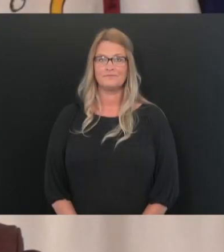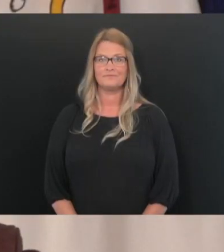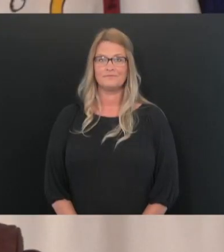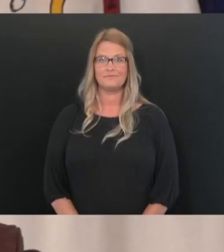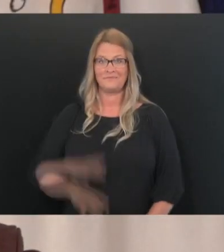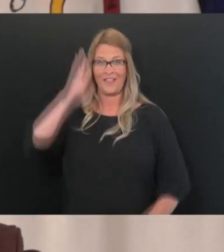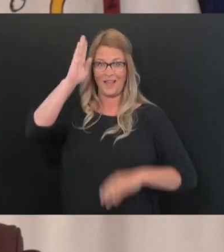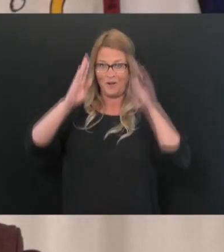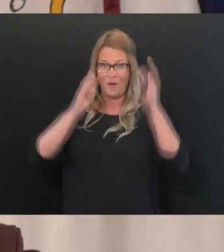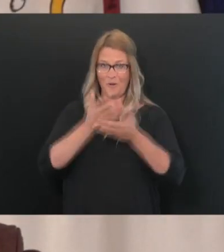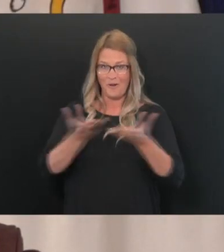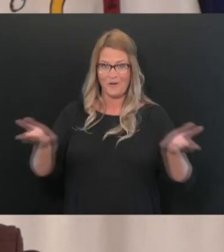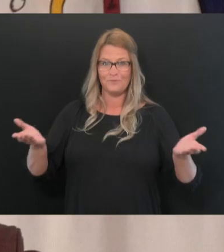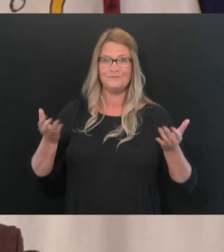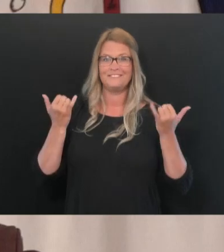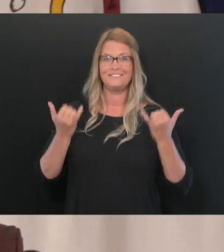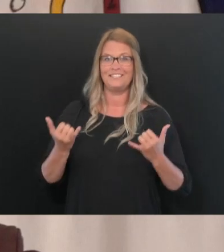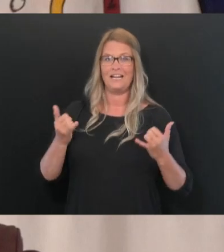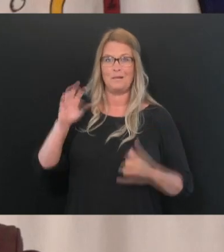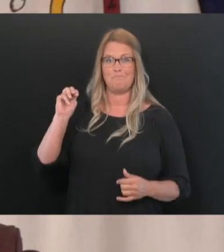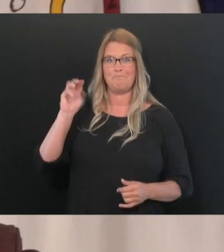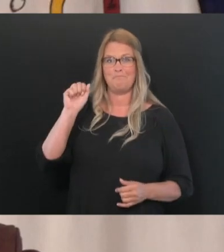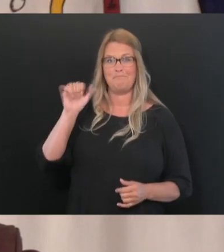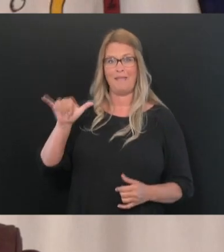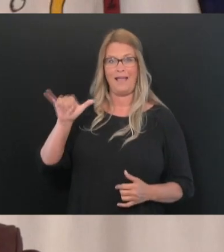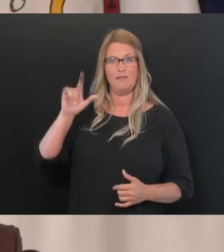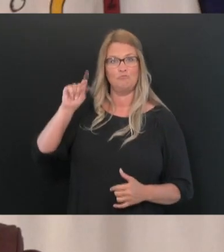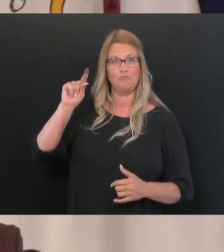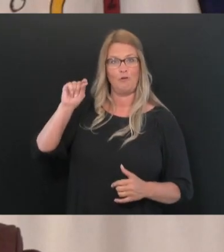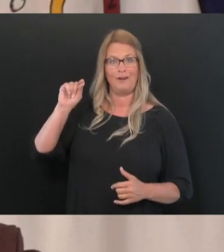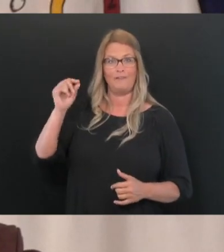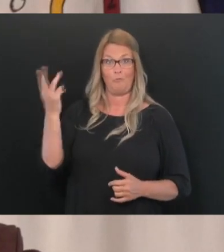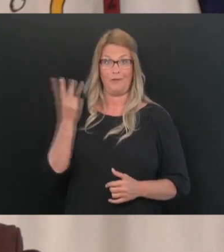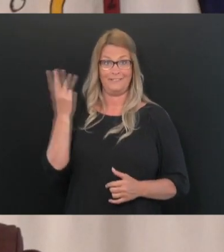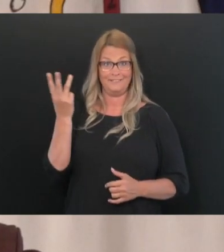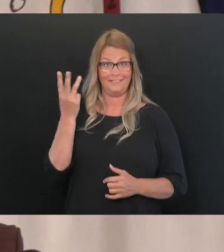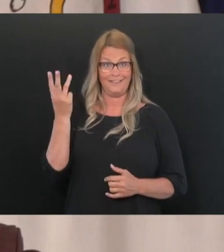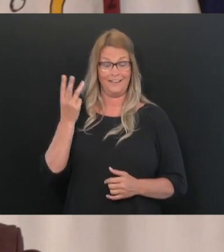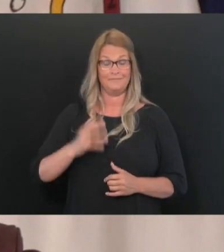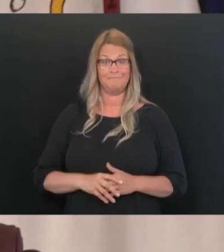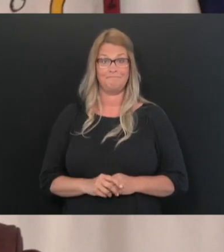Hello, everyone. It's May the 20th, Wednesday. I've